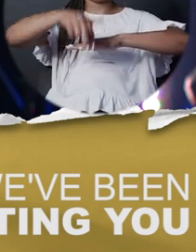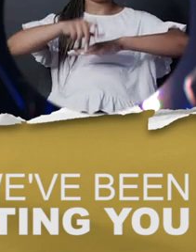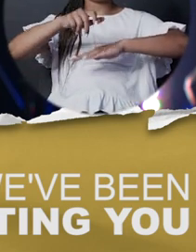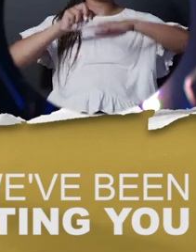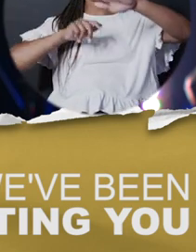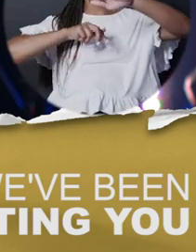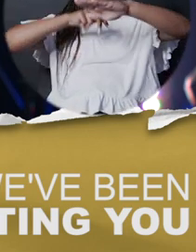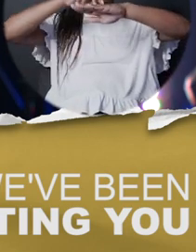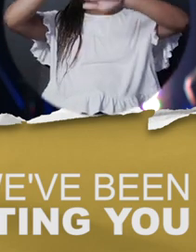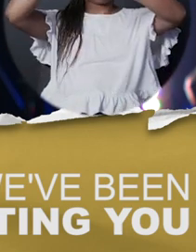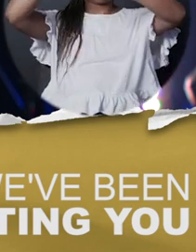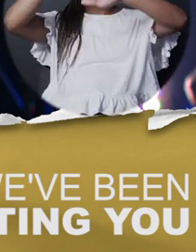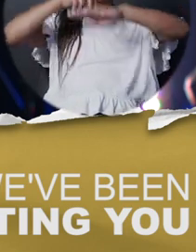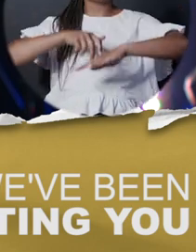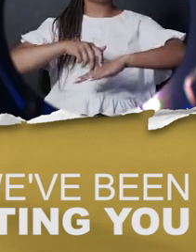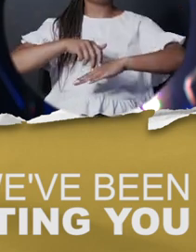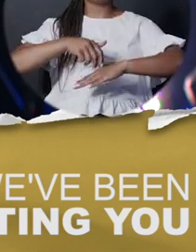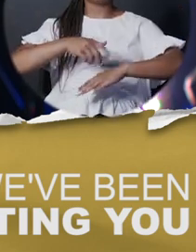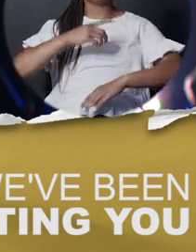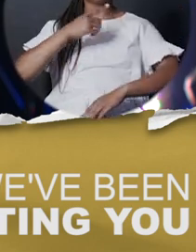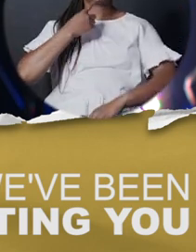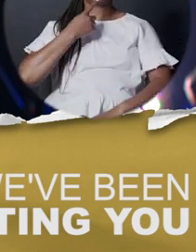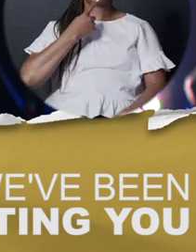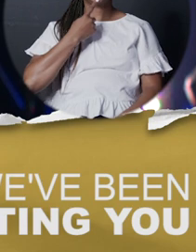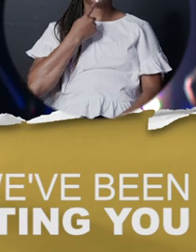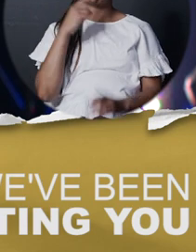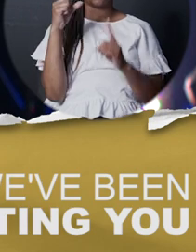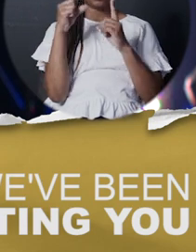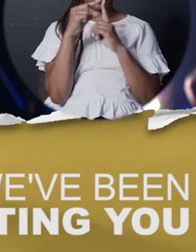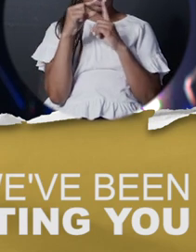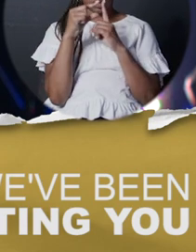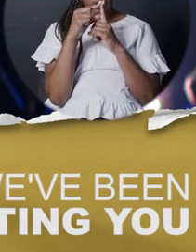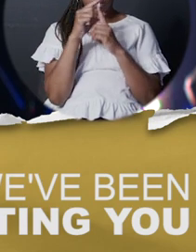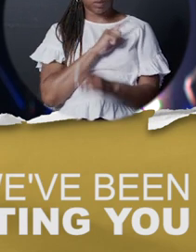can walk over them instead of have to climb them. Mark the words